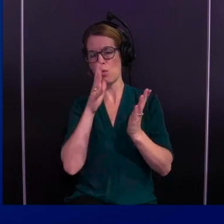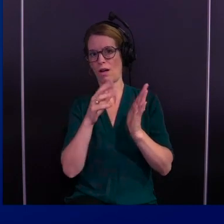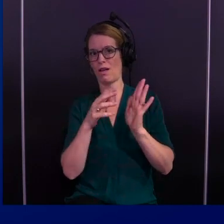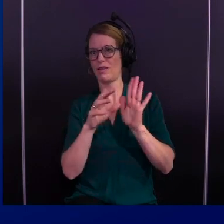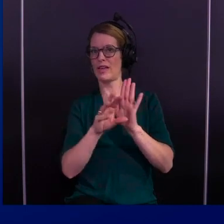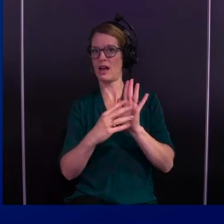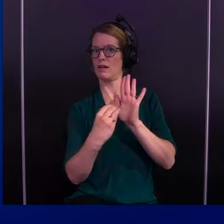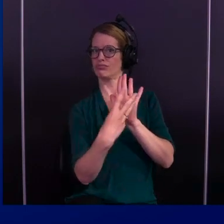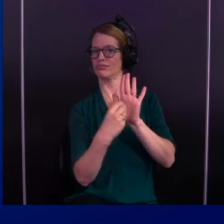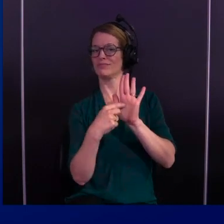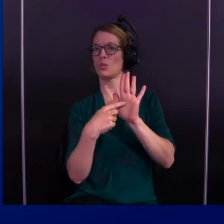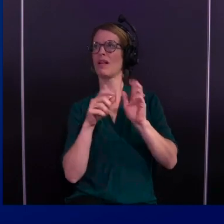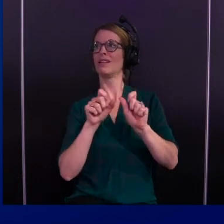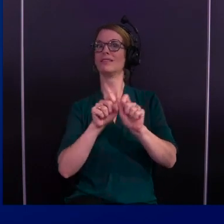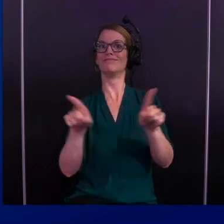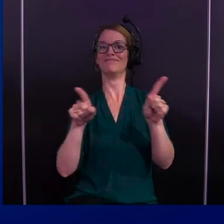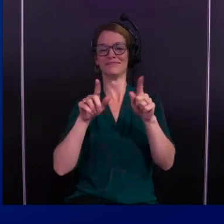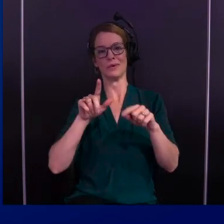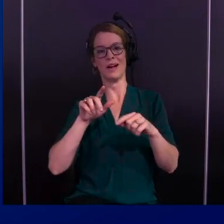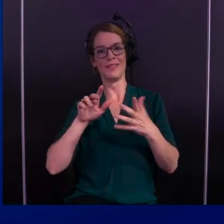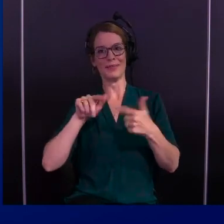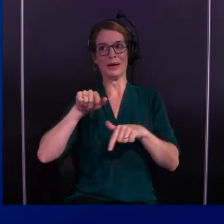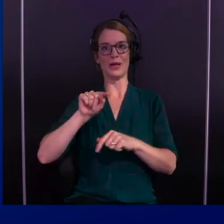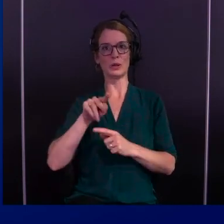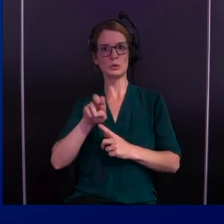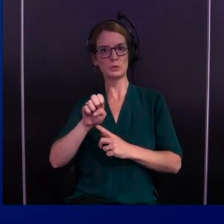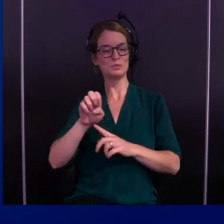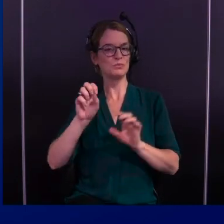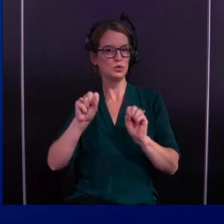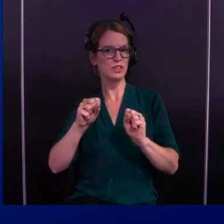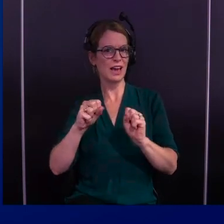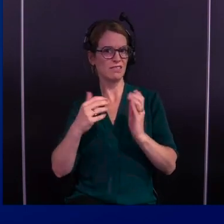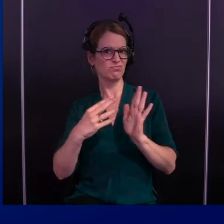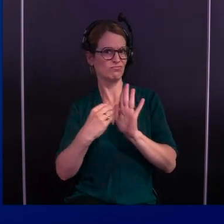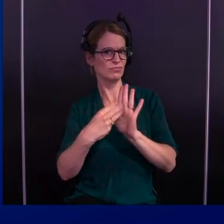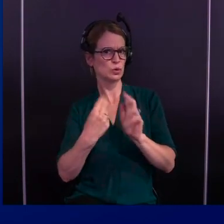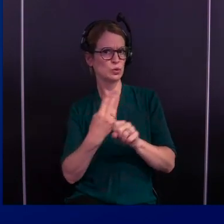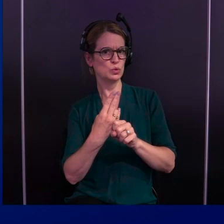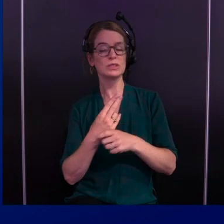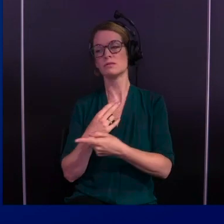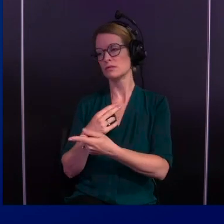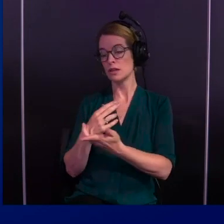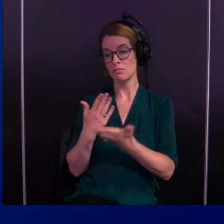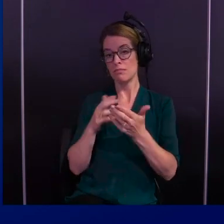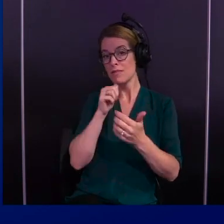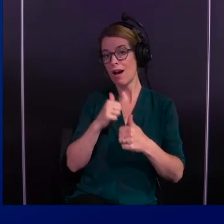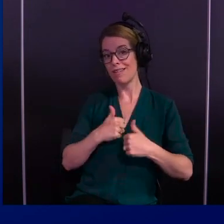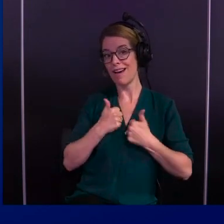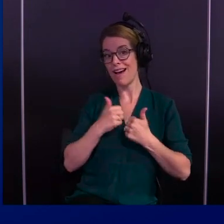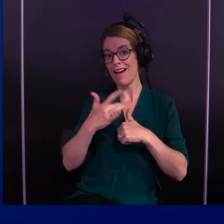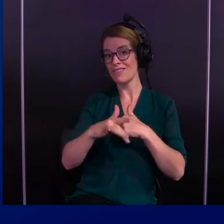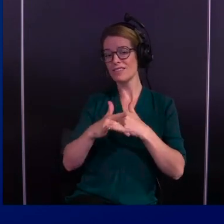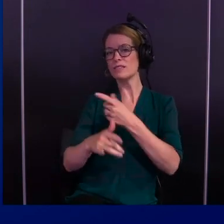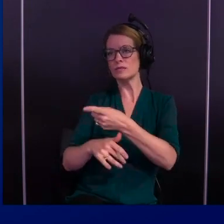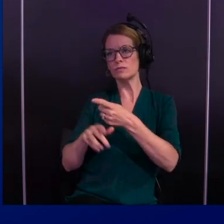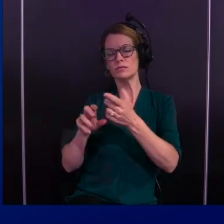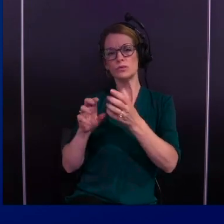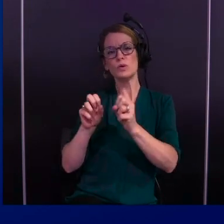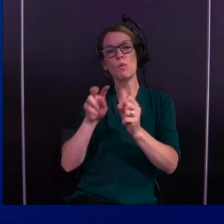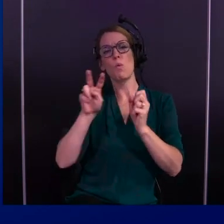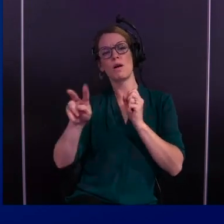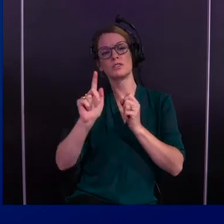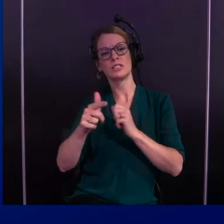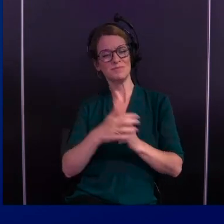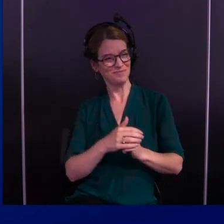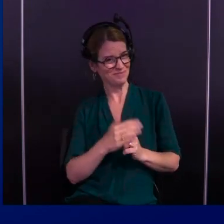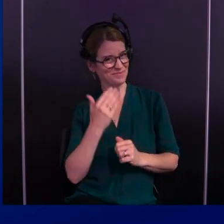So please go see that if you're not going to be there. Yeah, if you can't be there live, you could catch it. I'm sure they'll release it. And what is the session ID? Do you